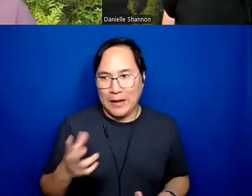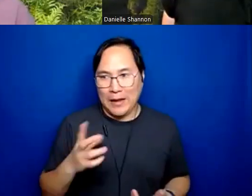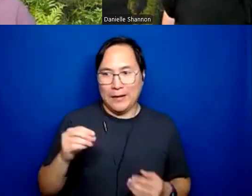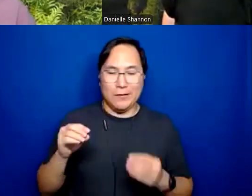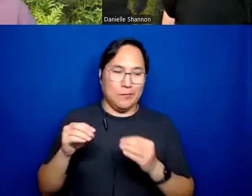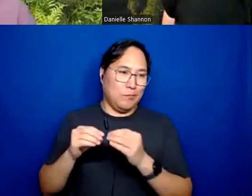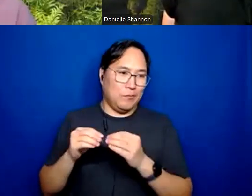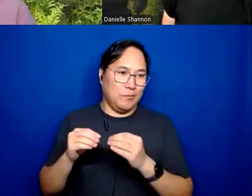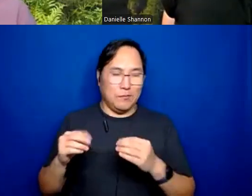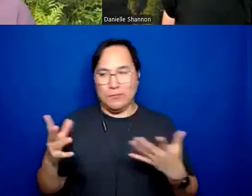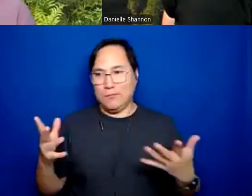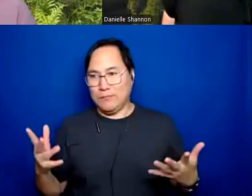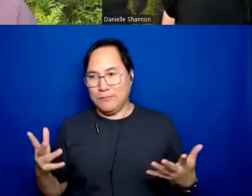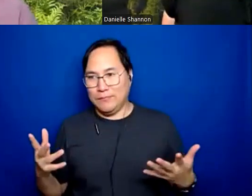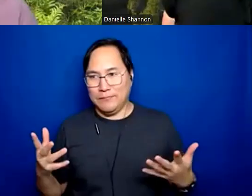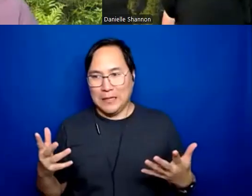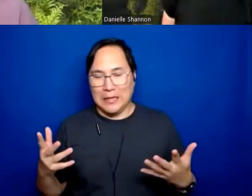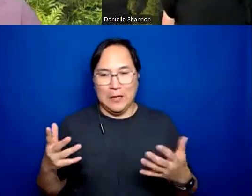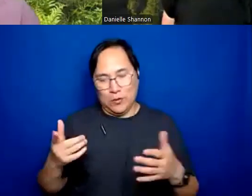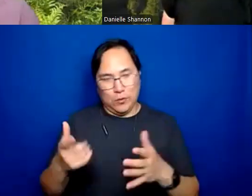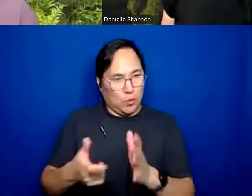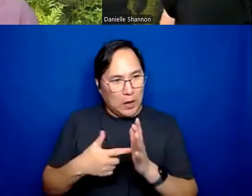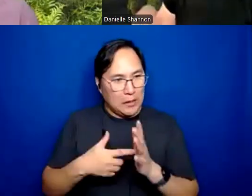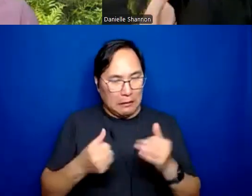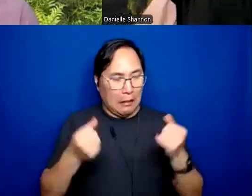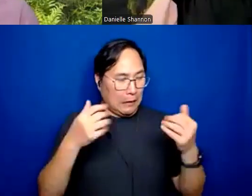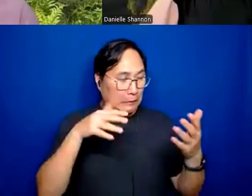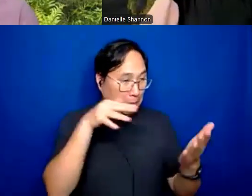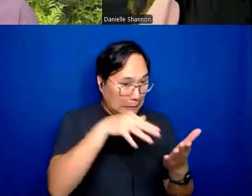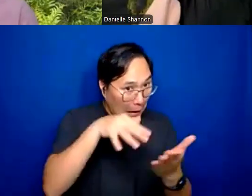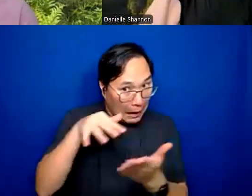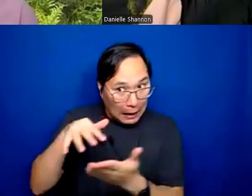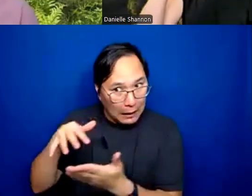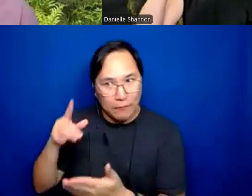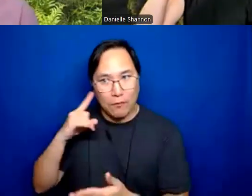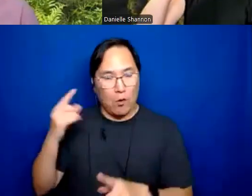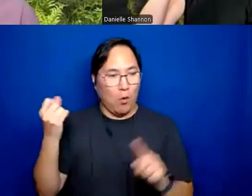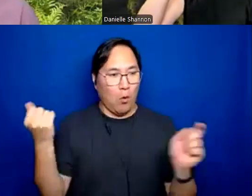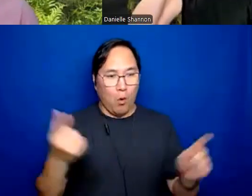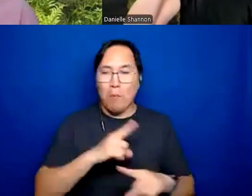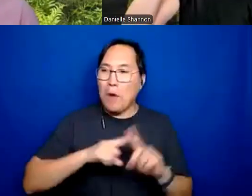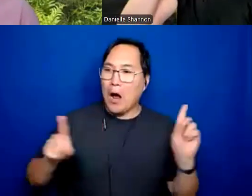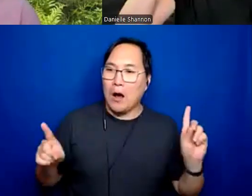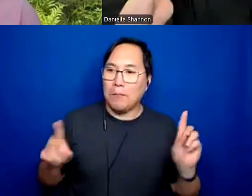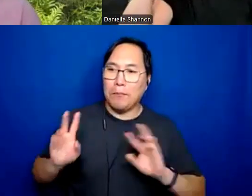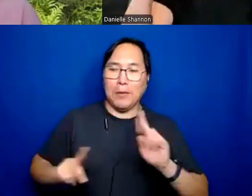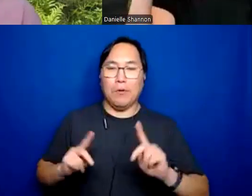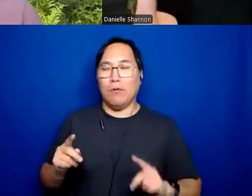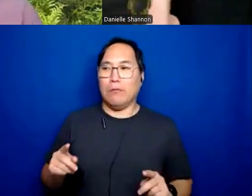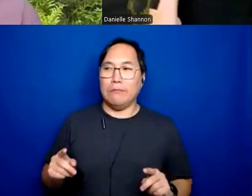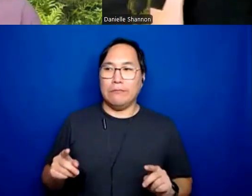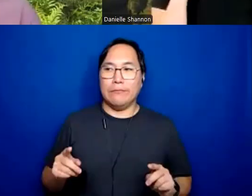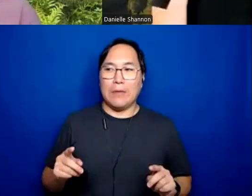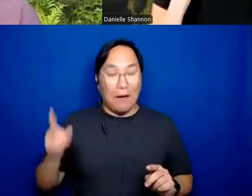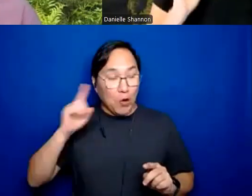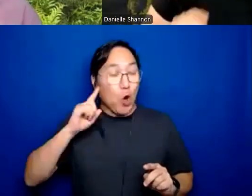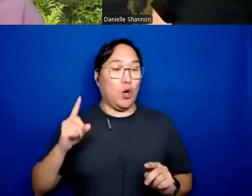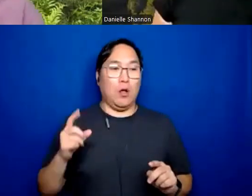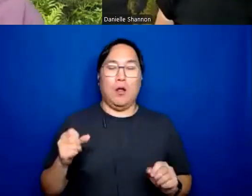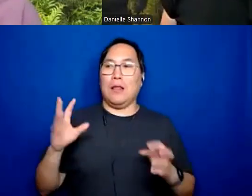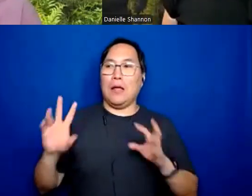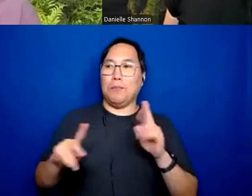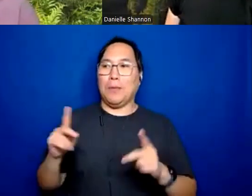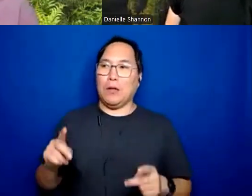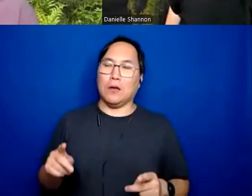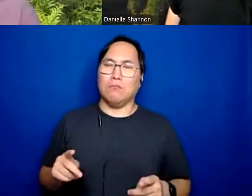academic interest with like a lot of studies. And so what I've been hearing a lot about this is people are really interested and the impact